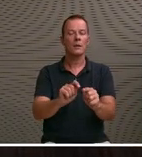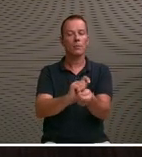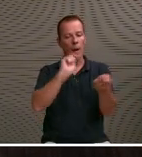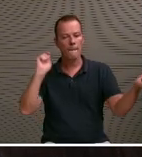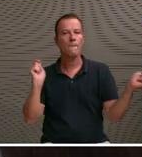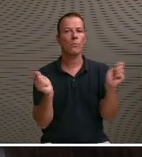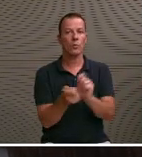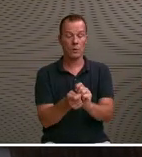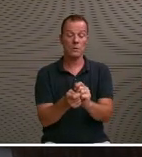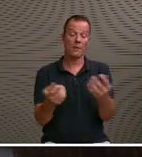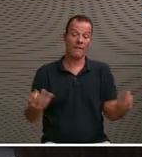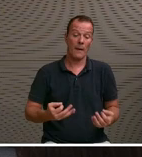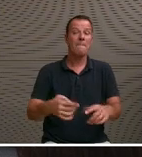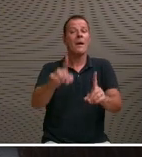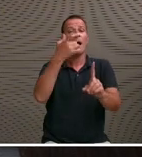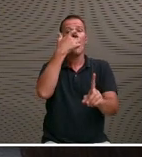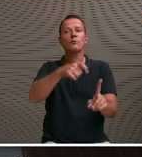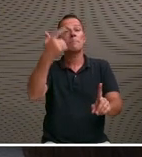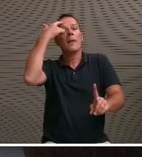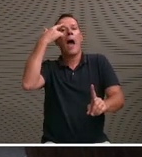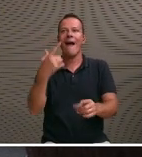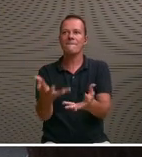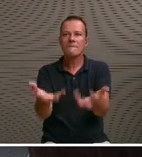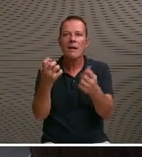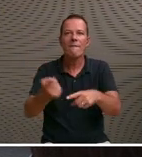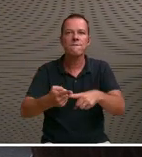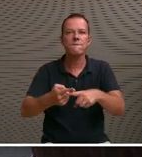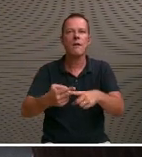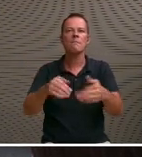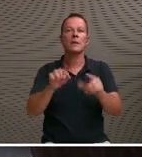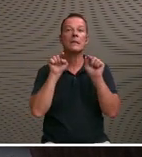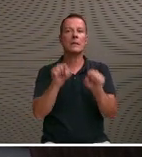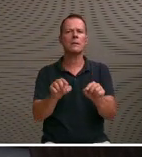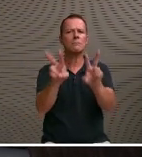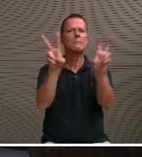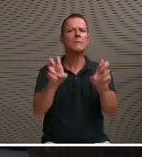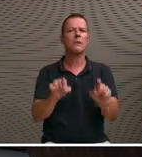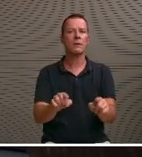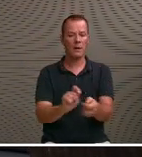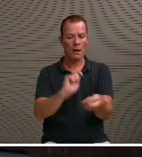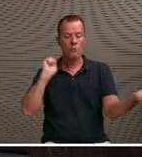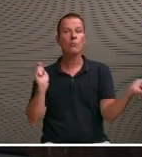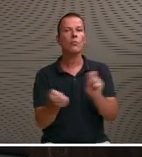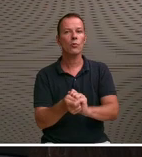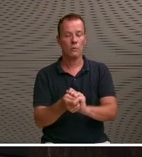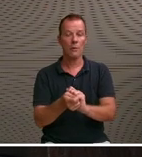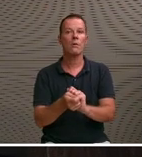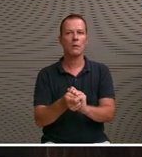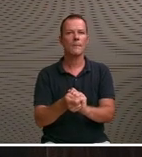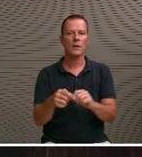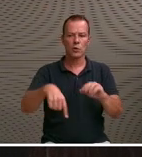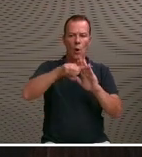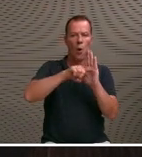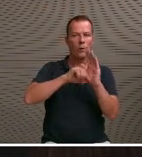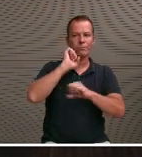is ambitious, but what we're really talking about here is changing the fundamental dynamics of the sector in which you play, usually in terms